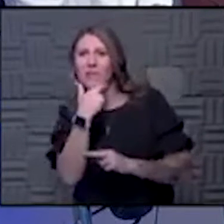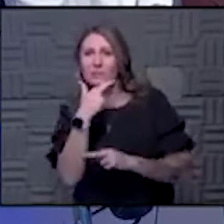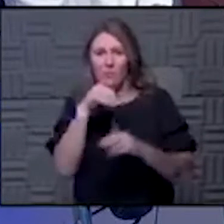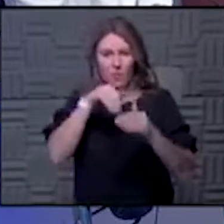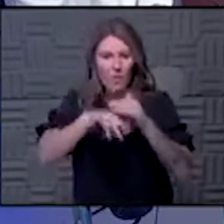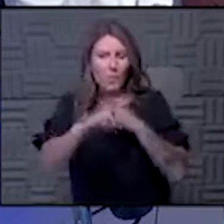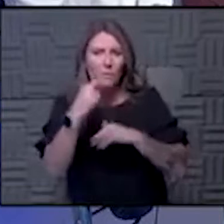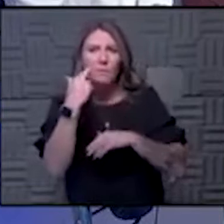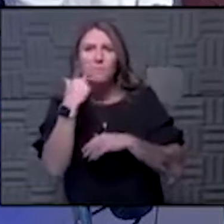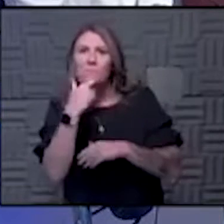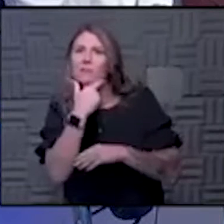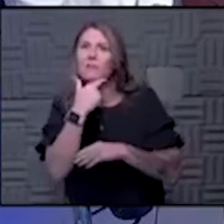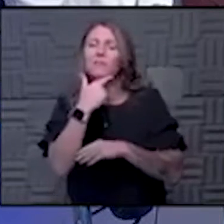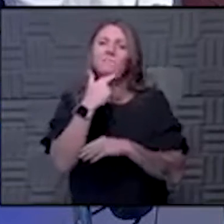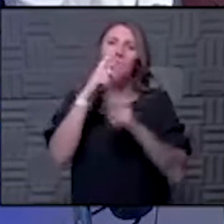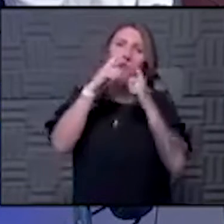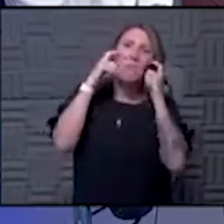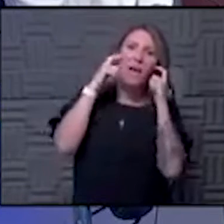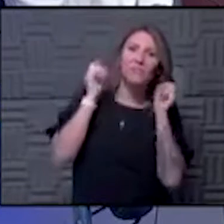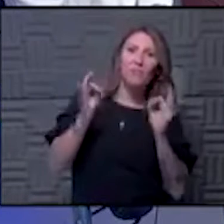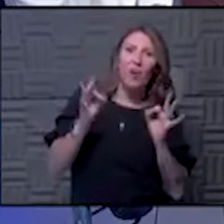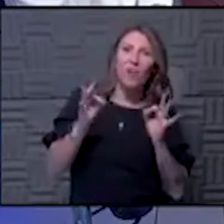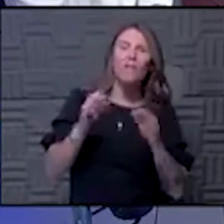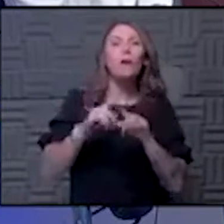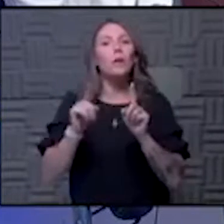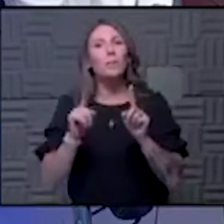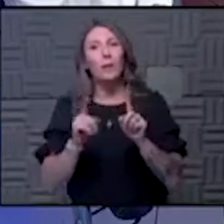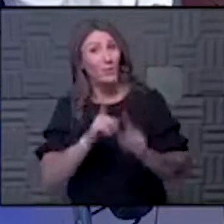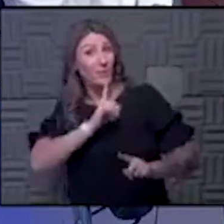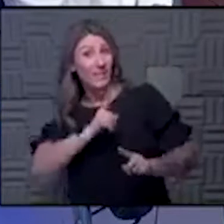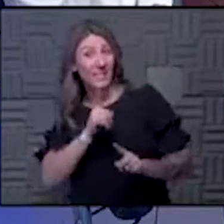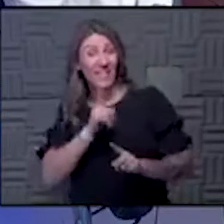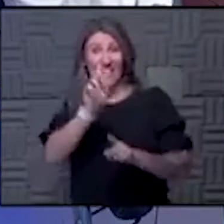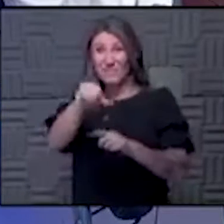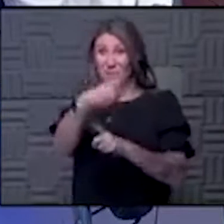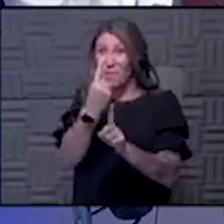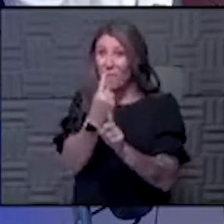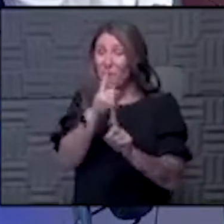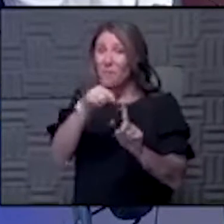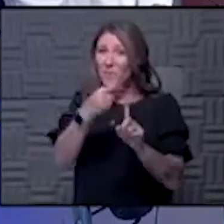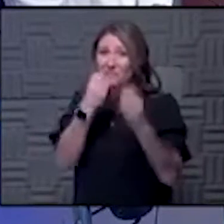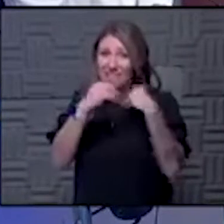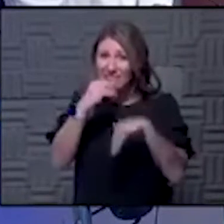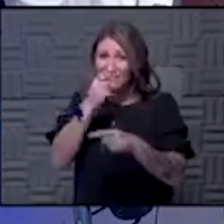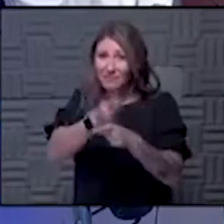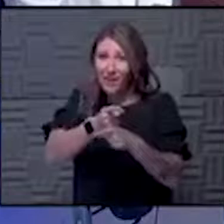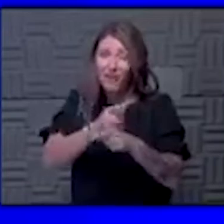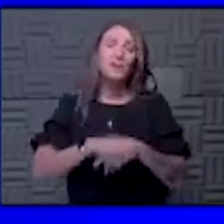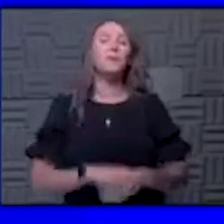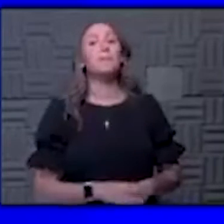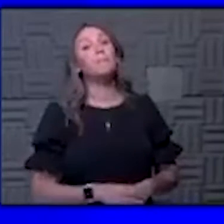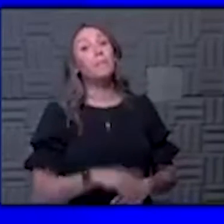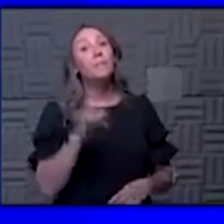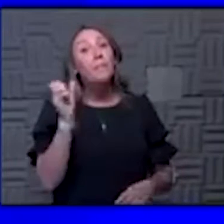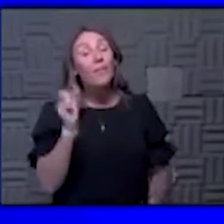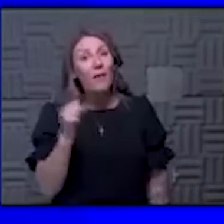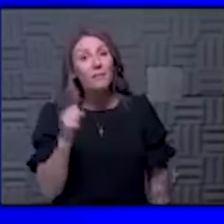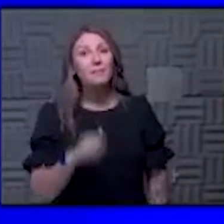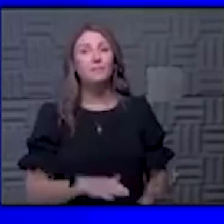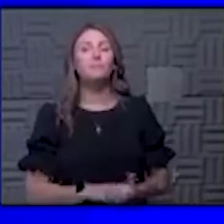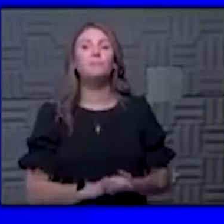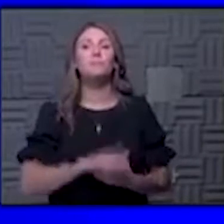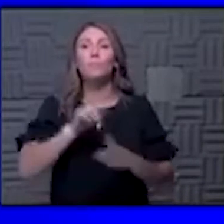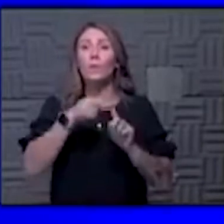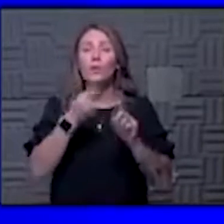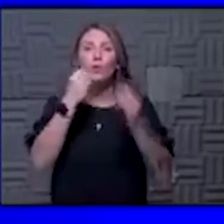into a restaurant, and I can take my mask off. But really, isn't it supposed to be just when you're eating, Hawk? It should be. Just when